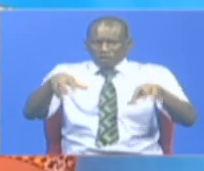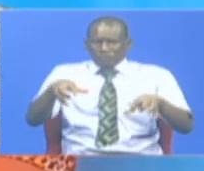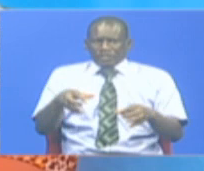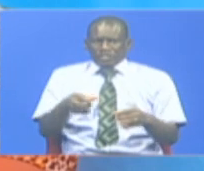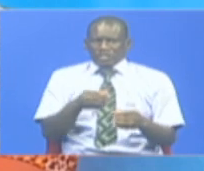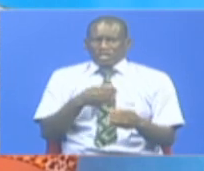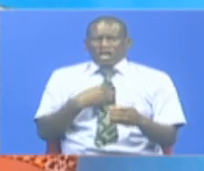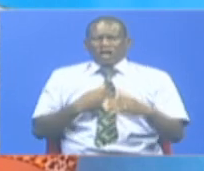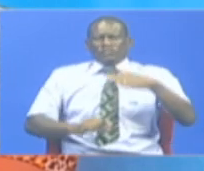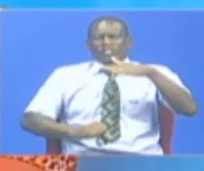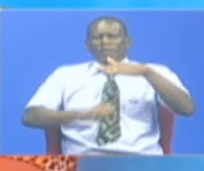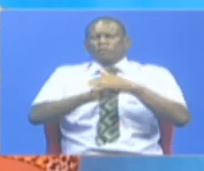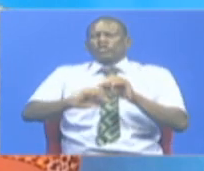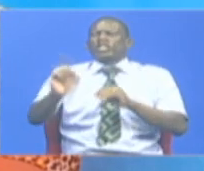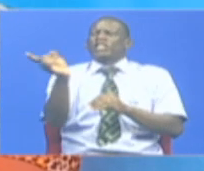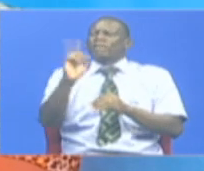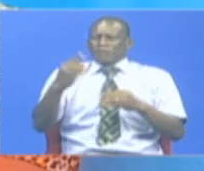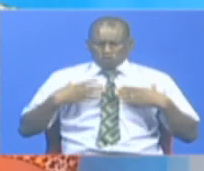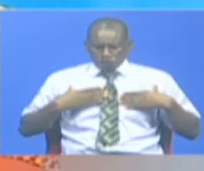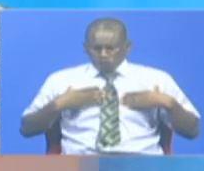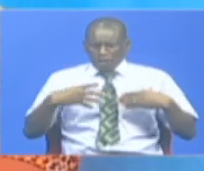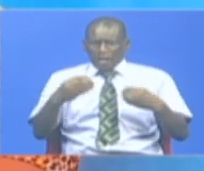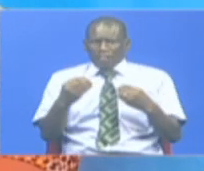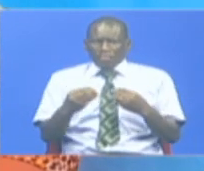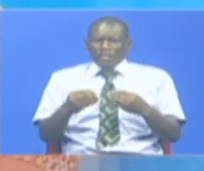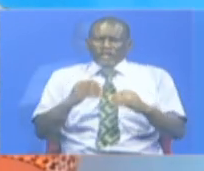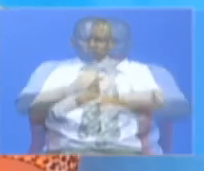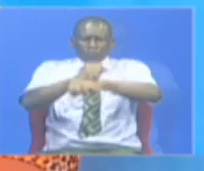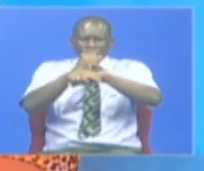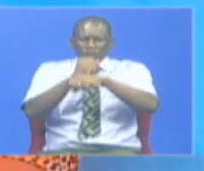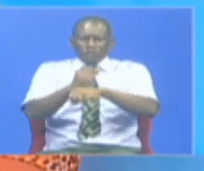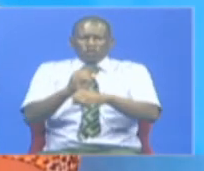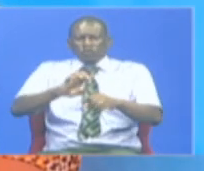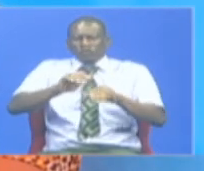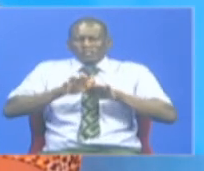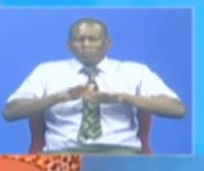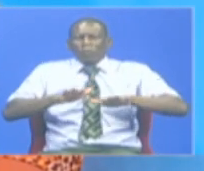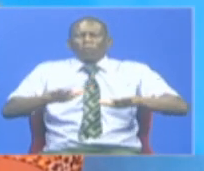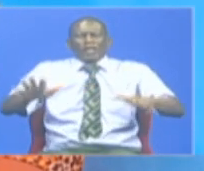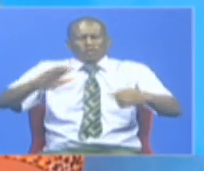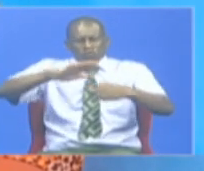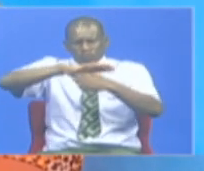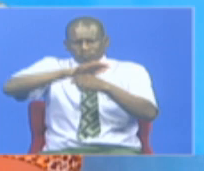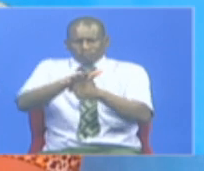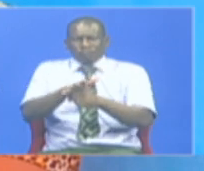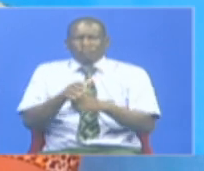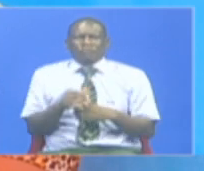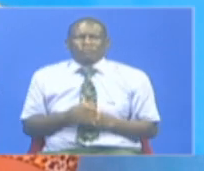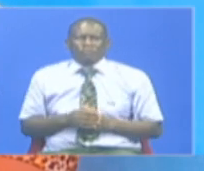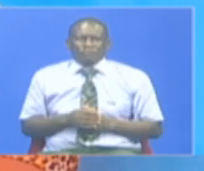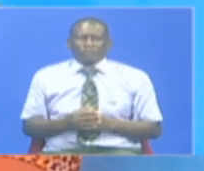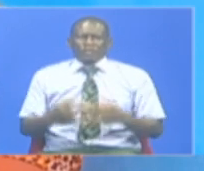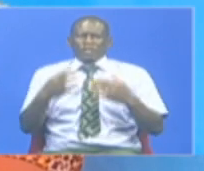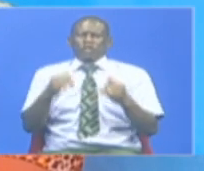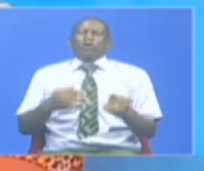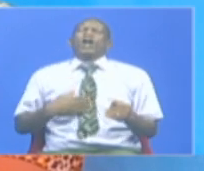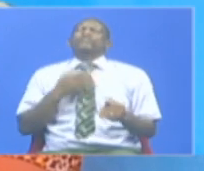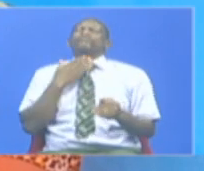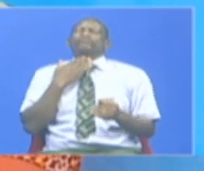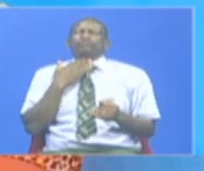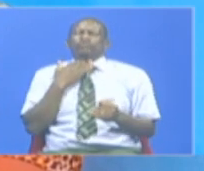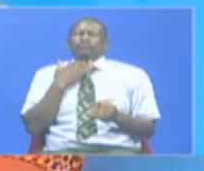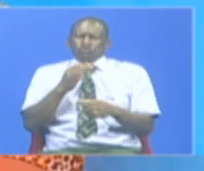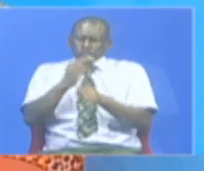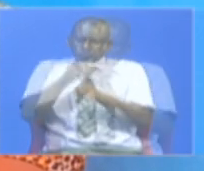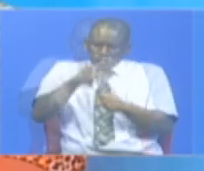been supporting the Ministry of Health in the prevention of further spread of COVID-19. And I would like to take